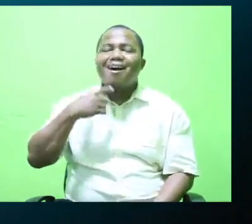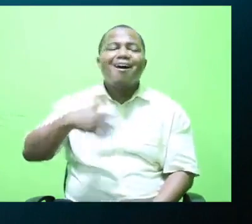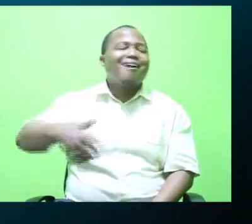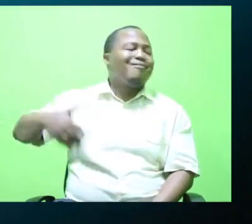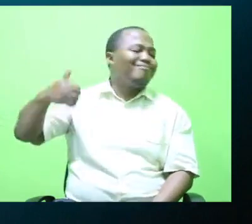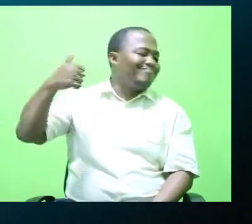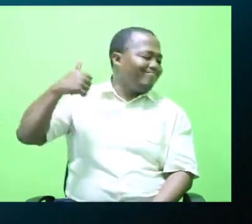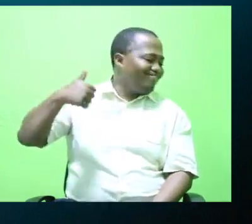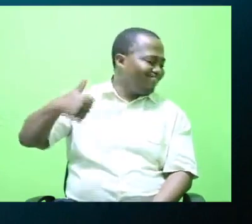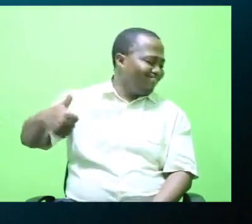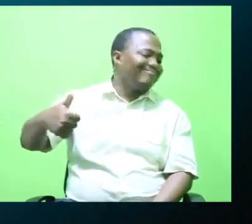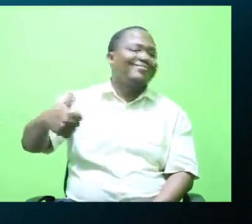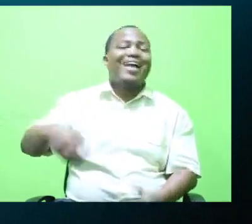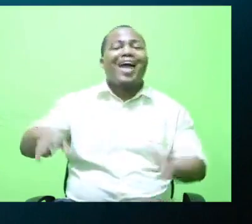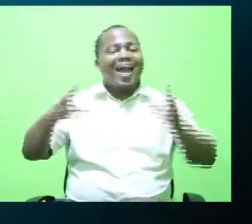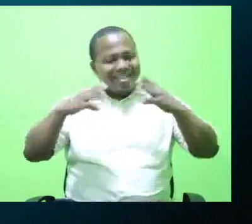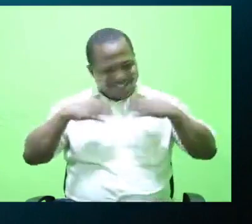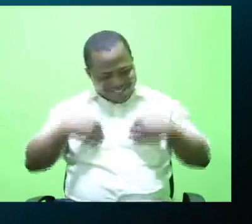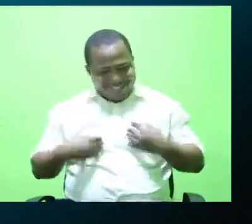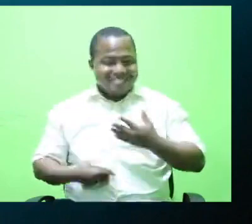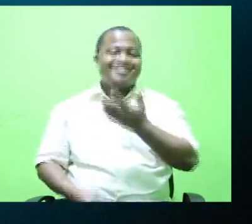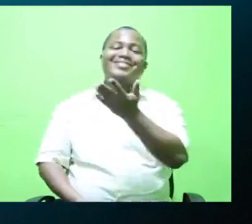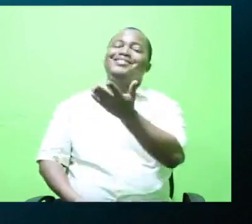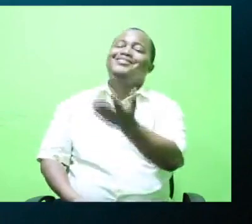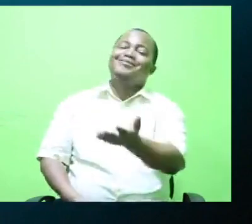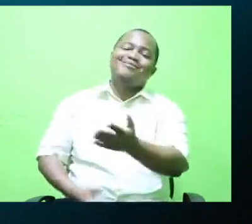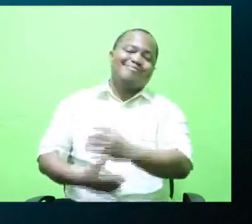Wow. I agree with you.